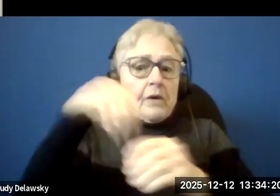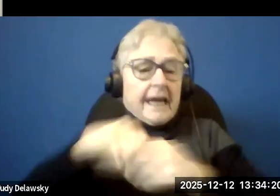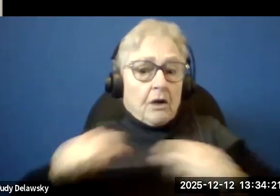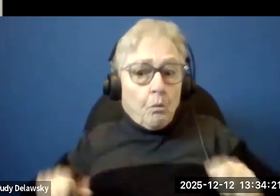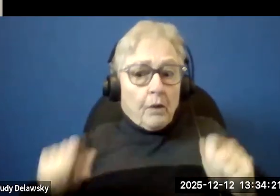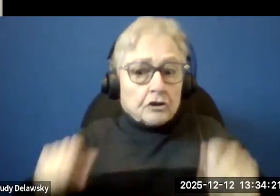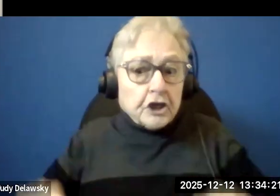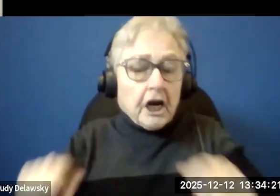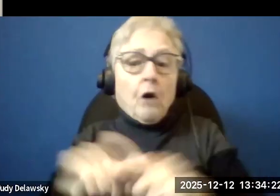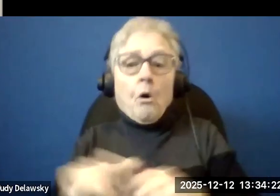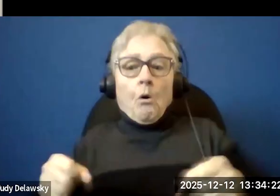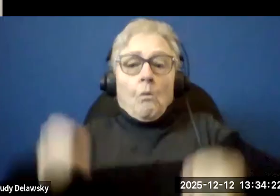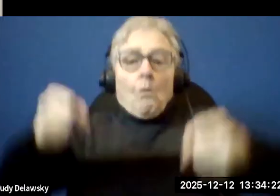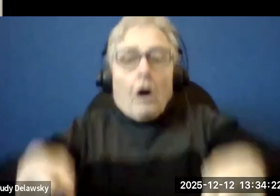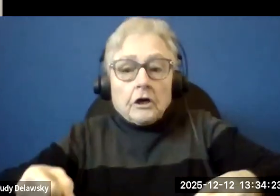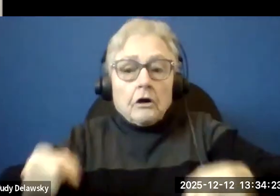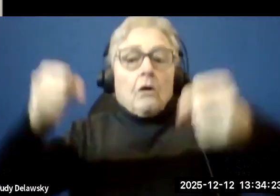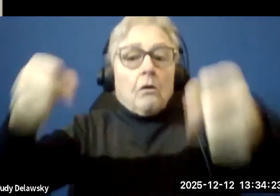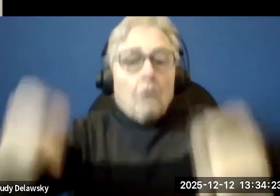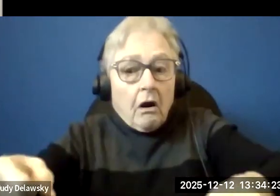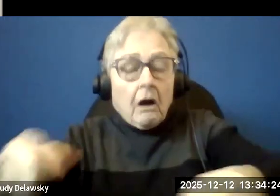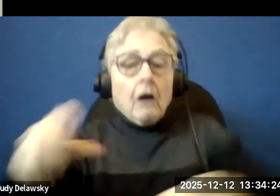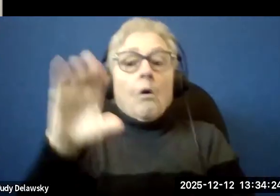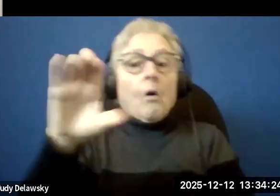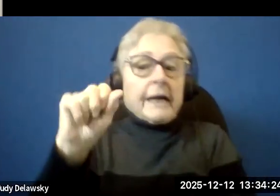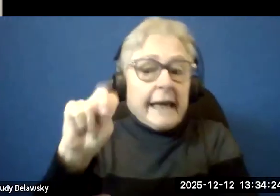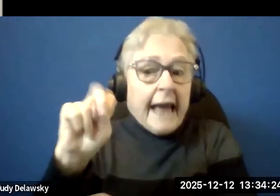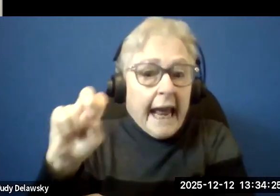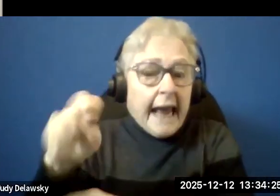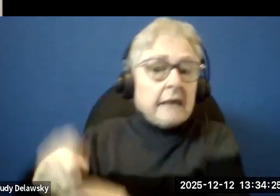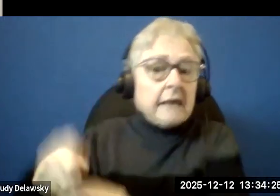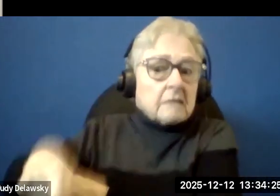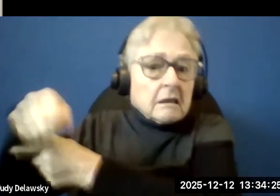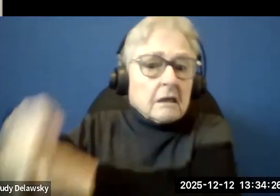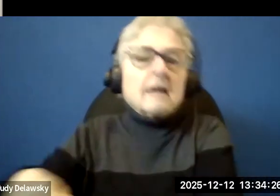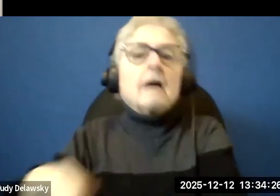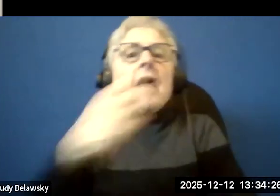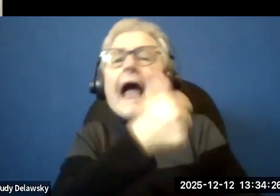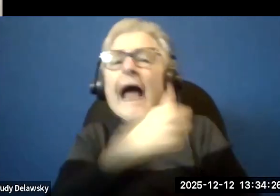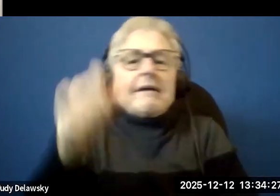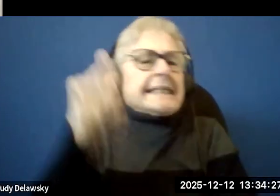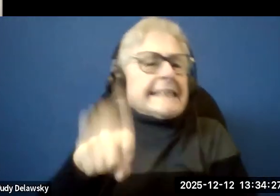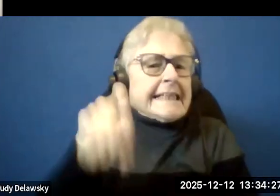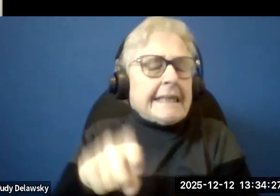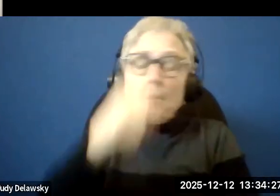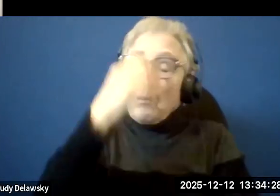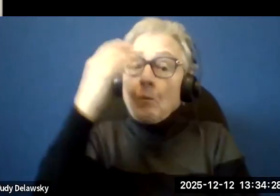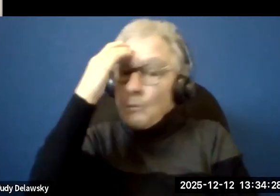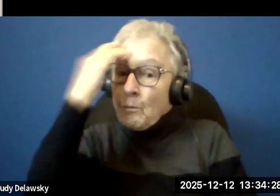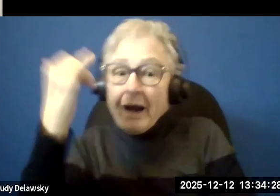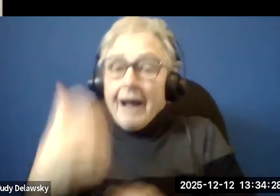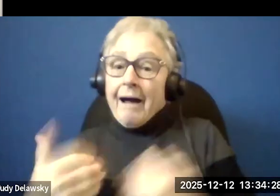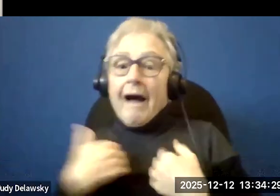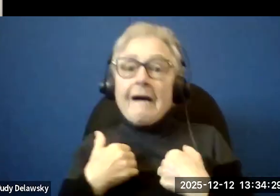or a cane, or any other type of mobility implement that that's needed, because there's, of course, you